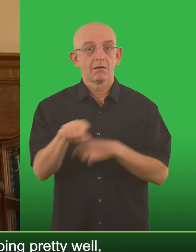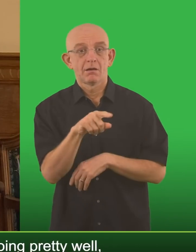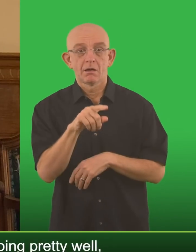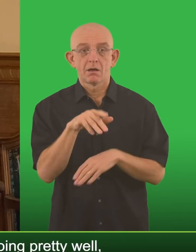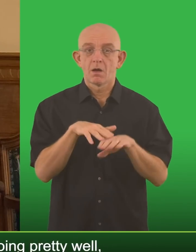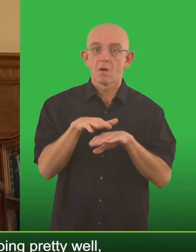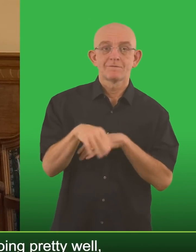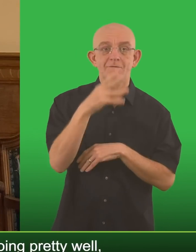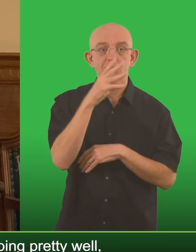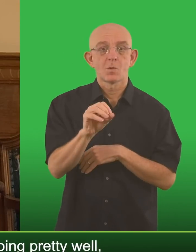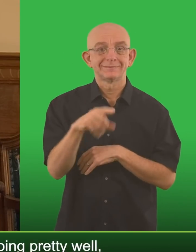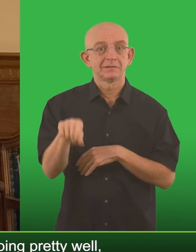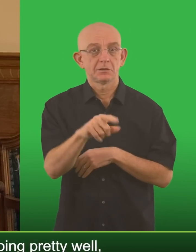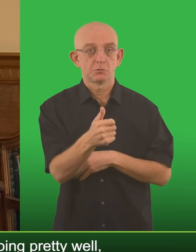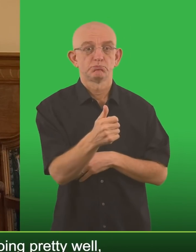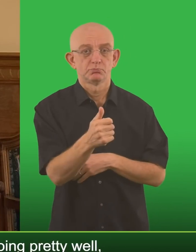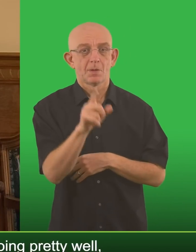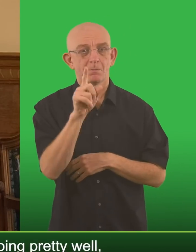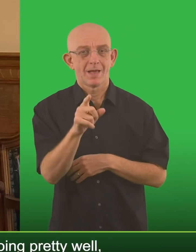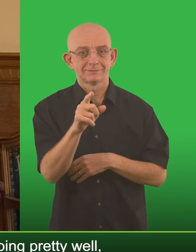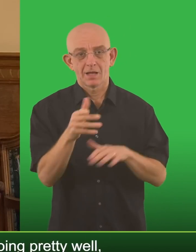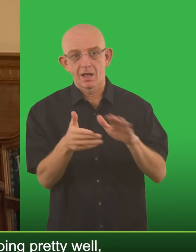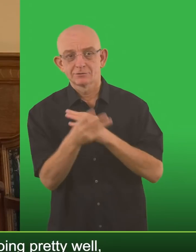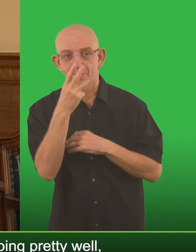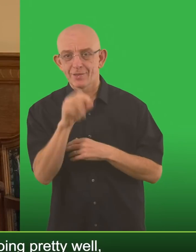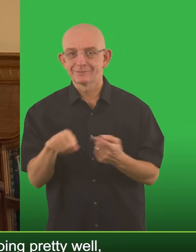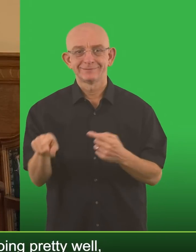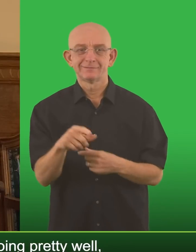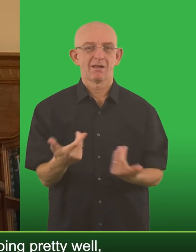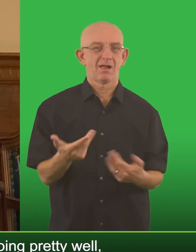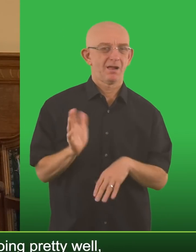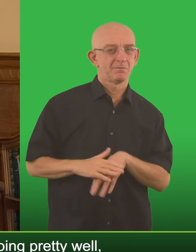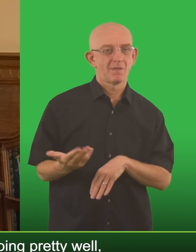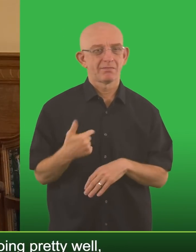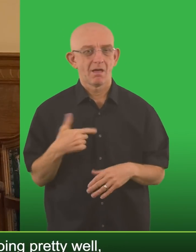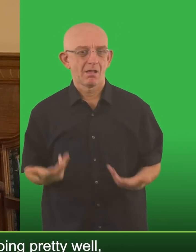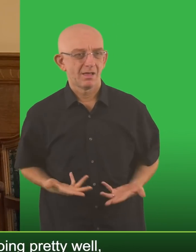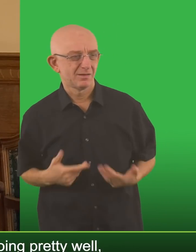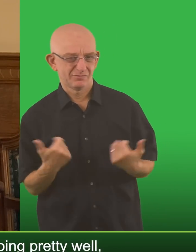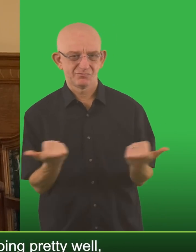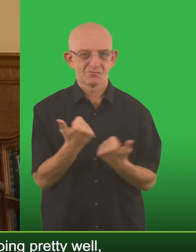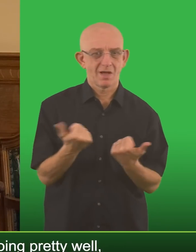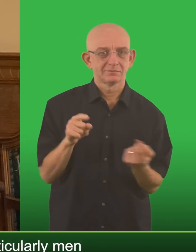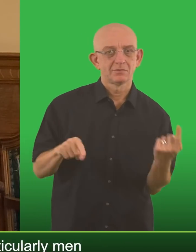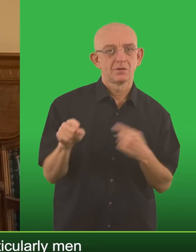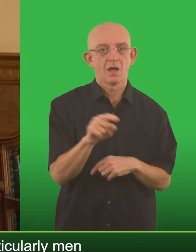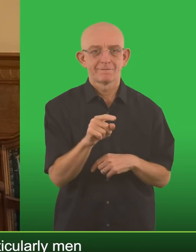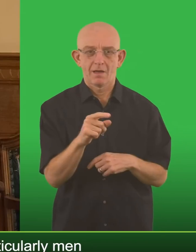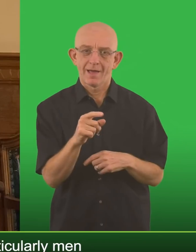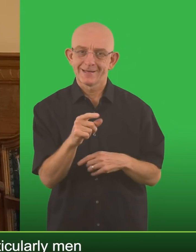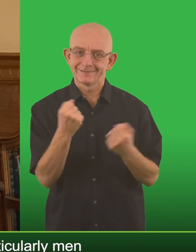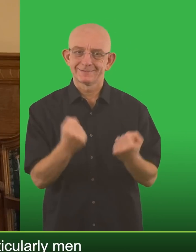in double vaccination in over 40s is going pretty well, but less well to date for under 30. So